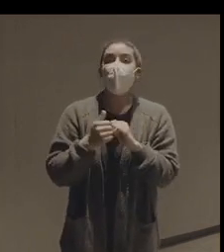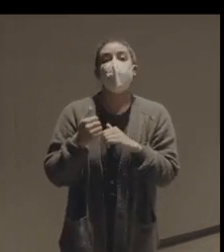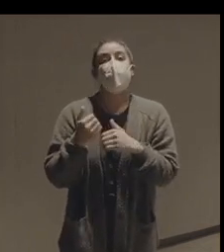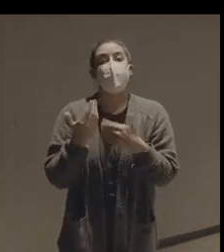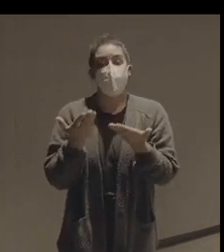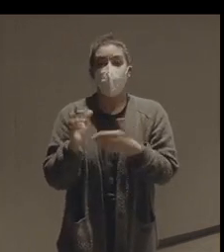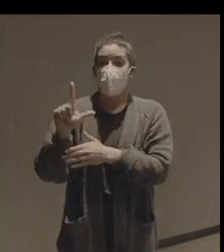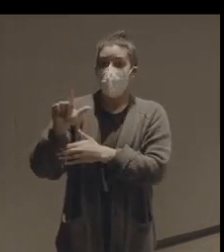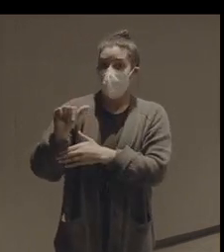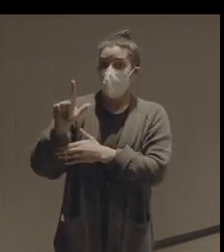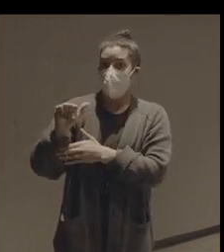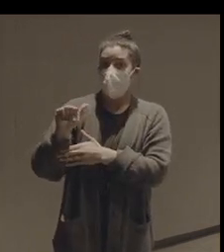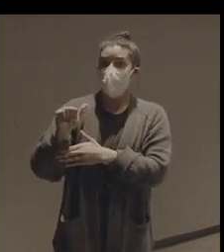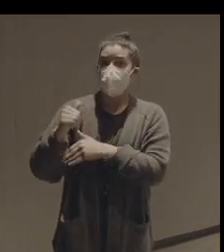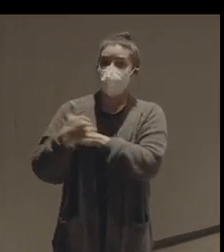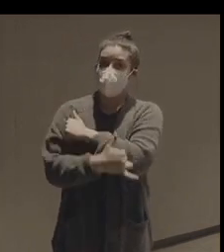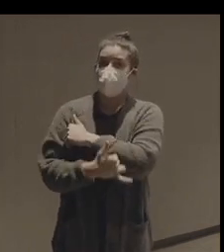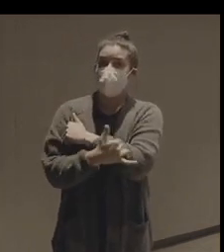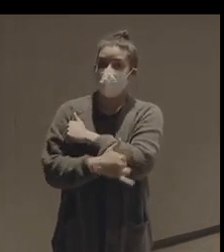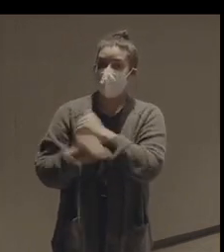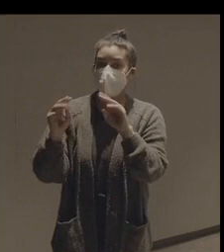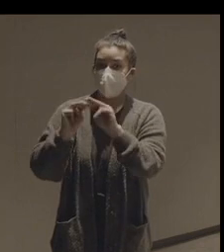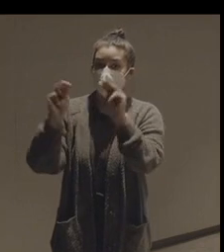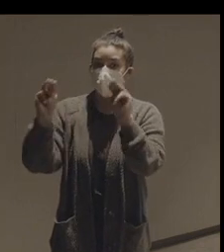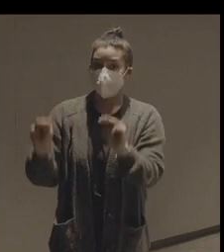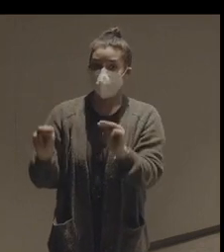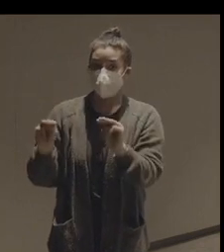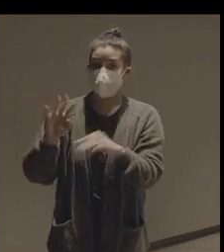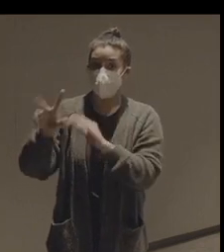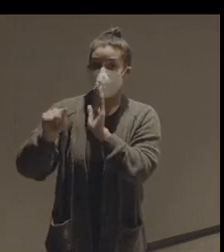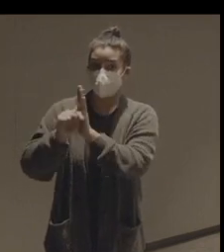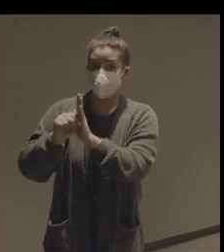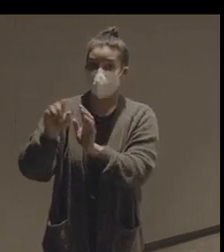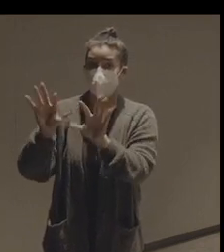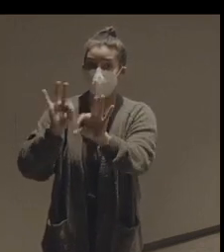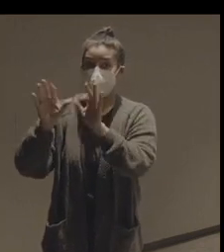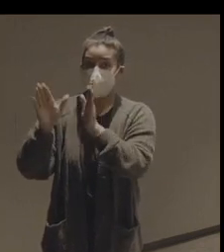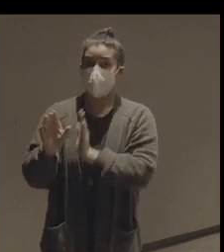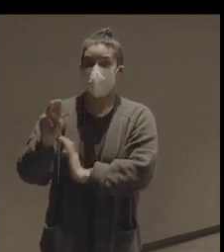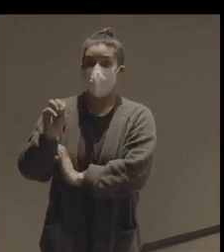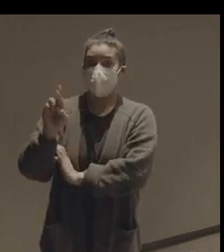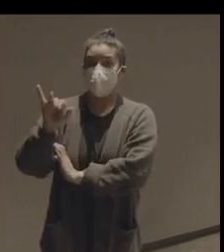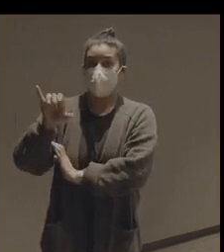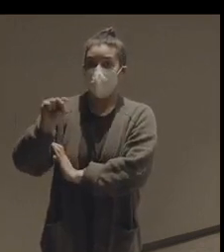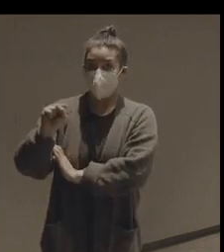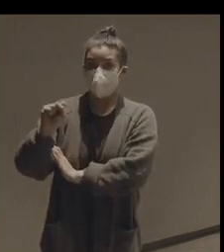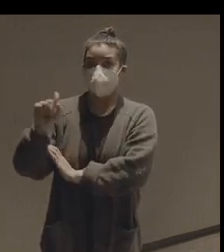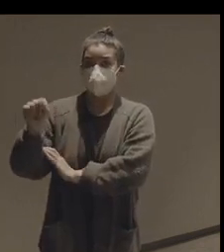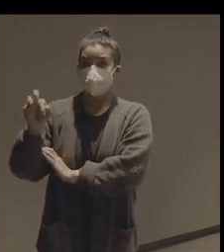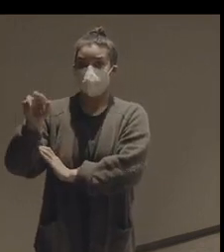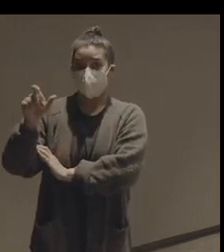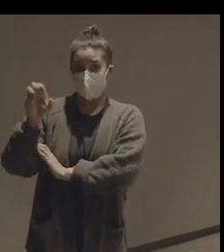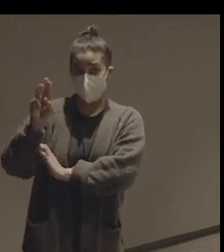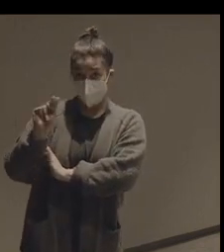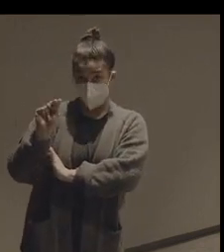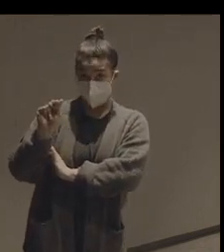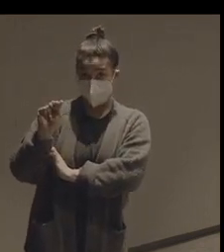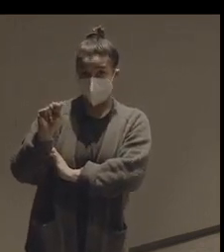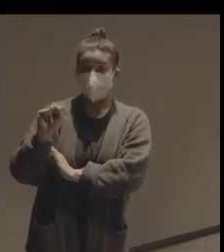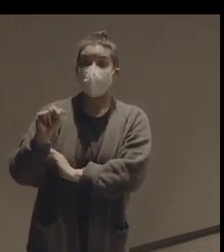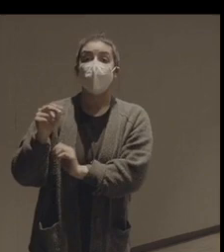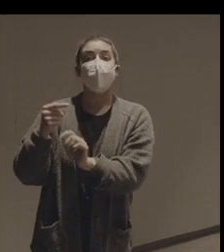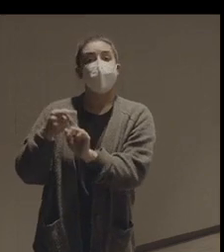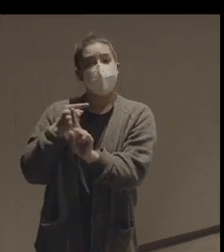County Museums of Art new at the time curator, Maurice Tuckman, transplanted from New York to LA, created an art and